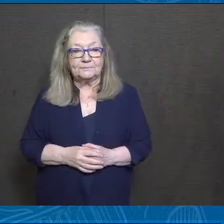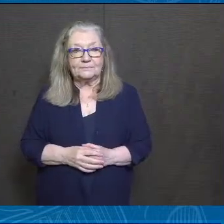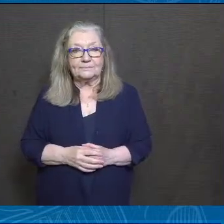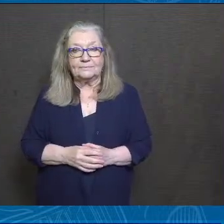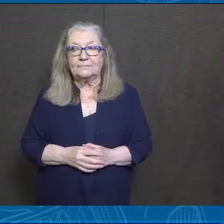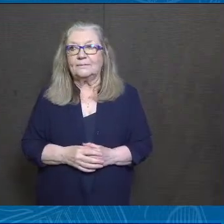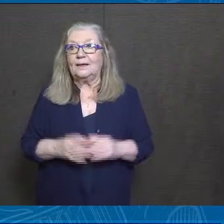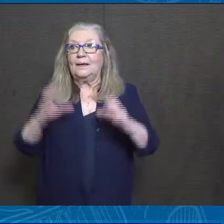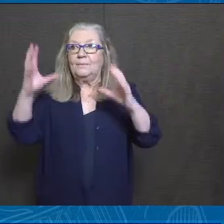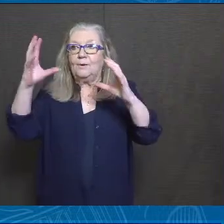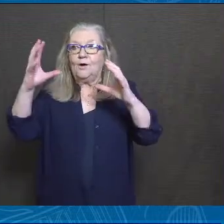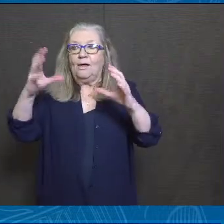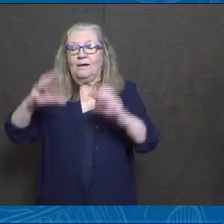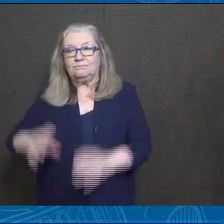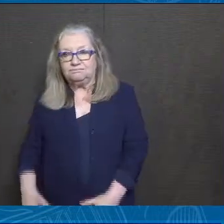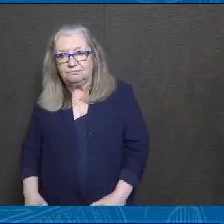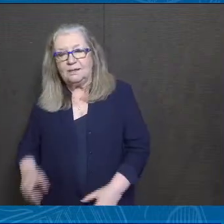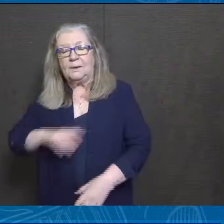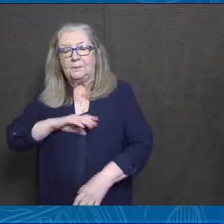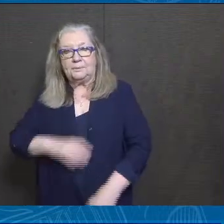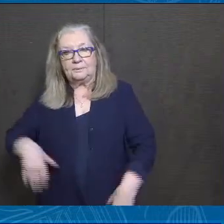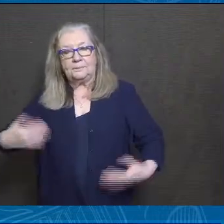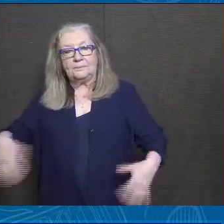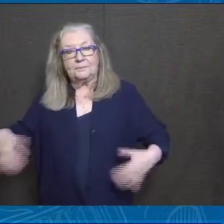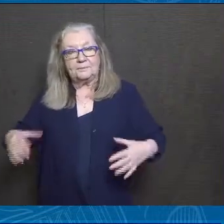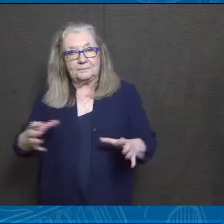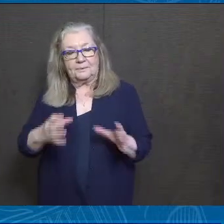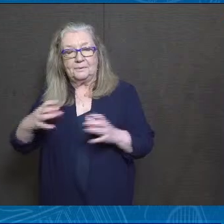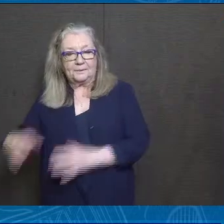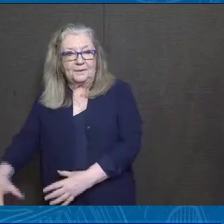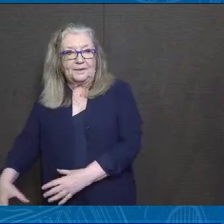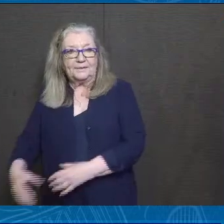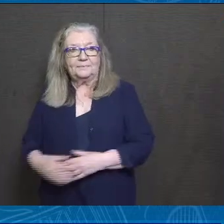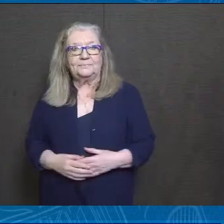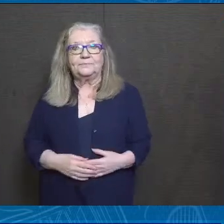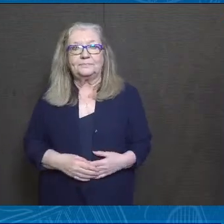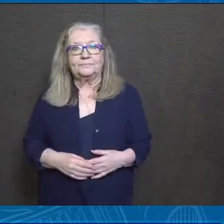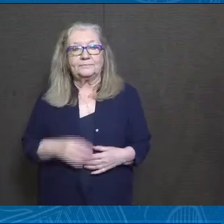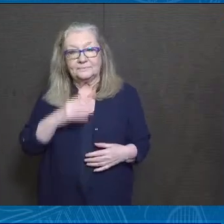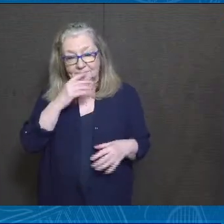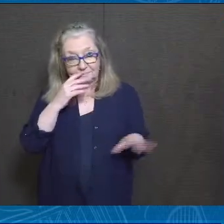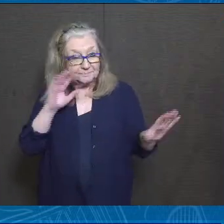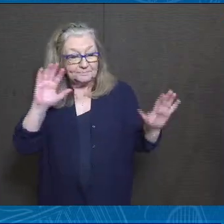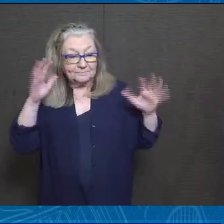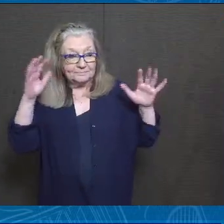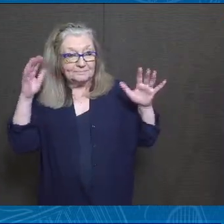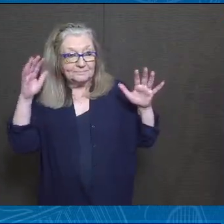You can put the ball now. Thank you. Thank you for your resilience.